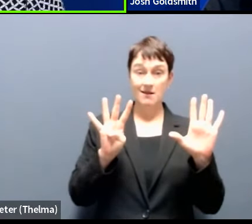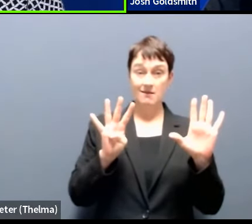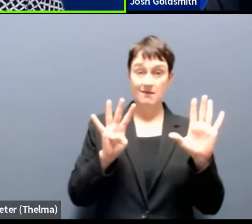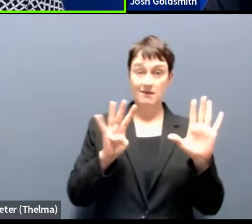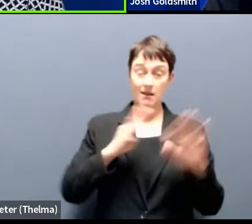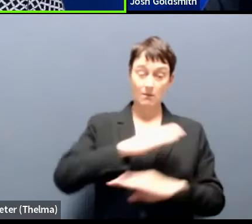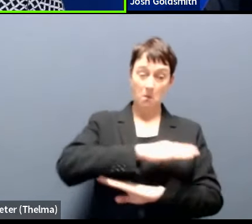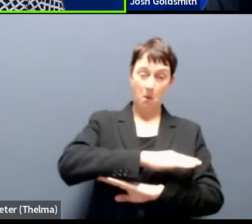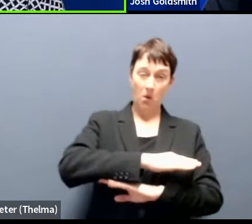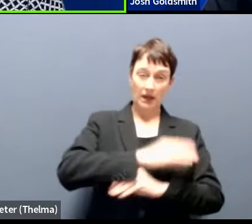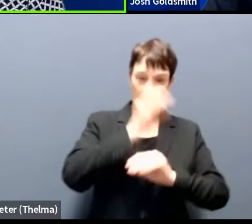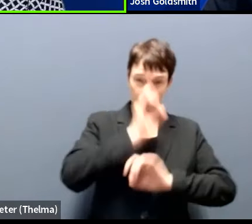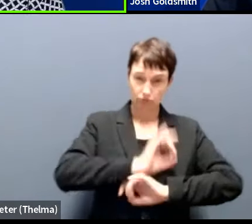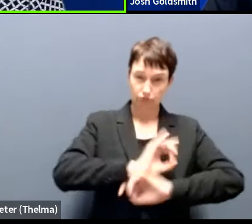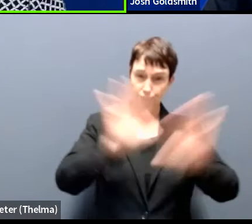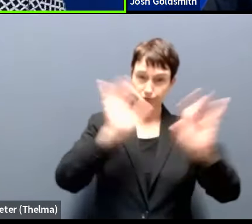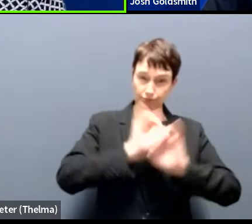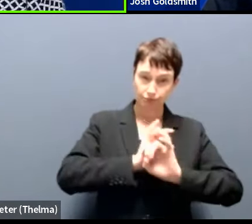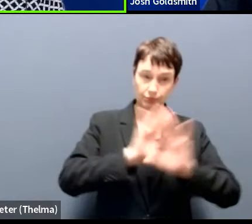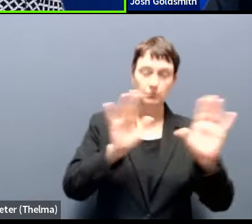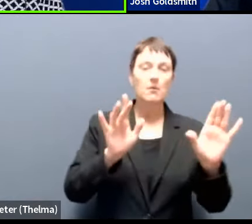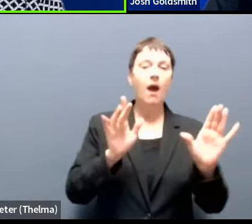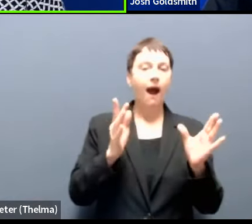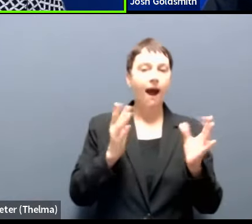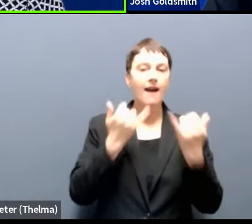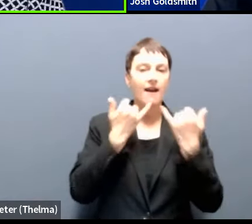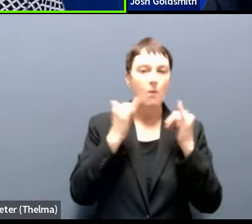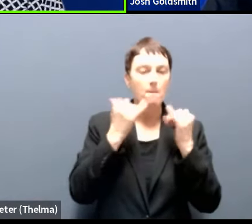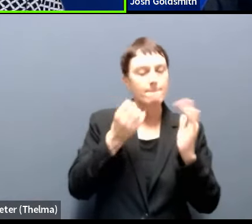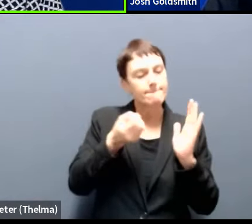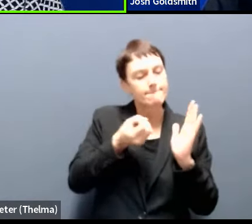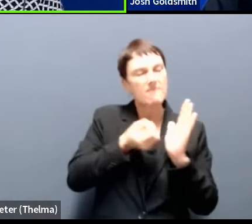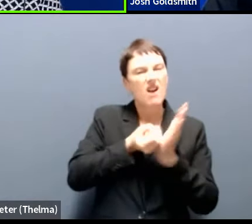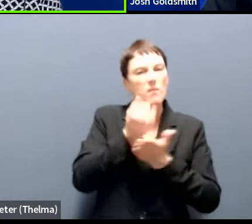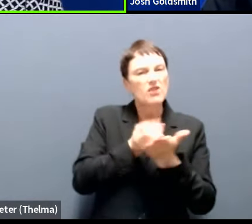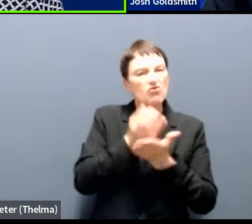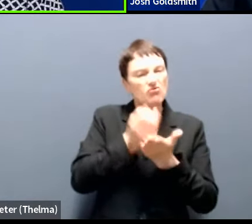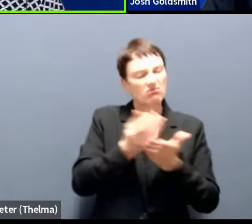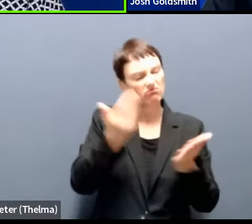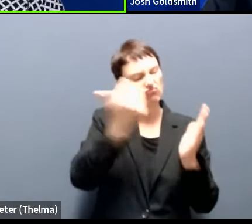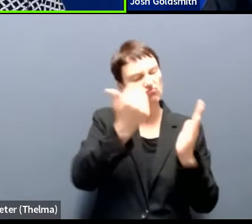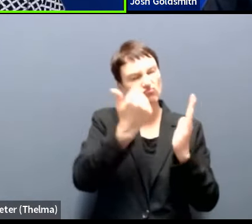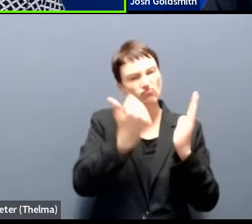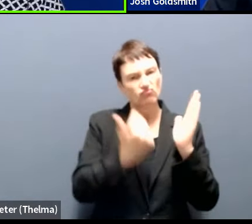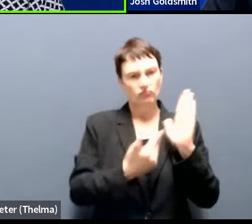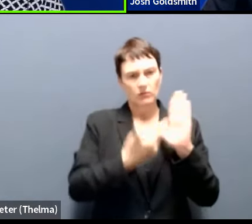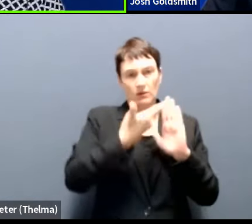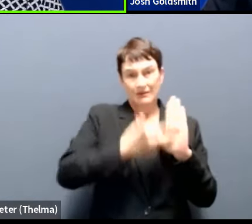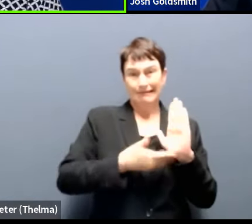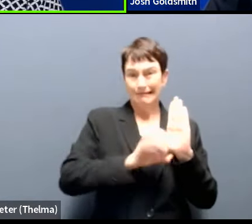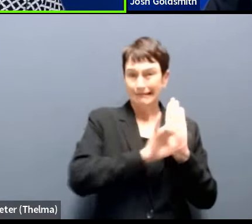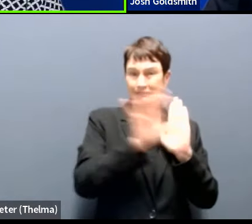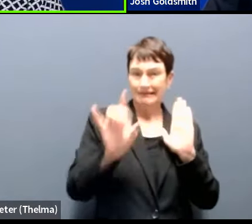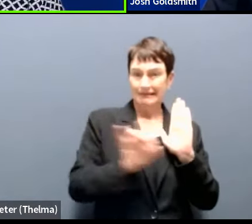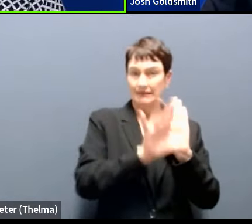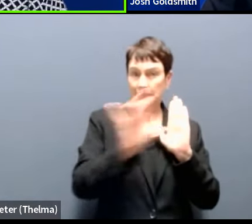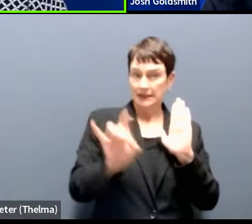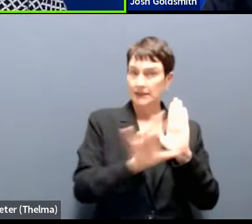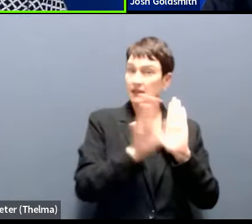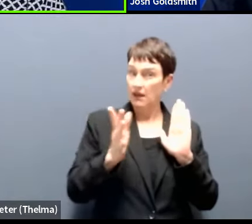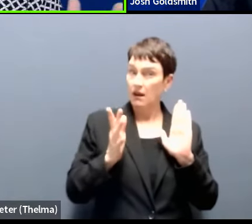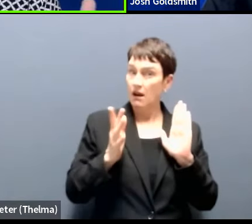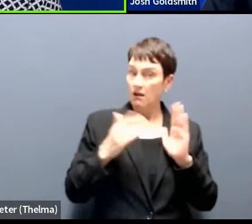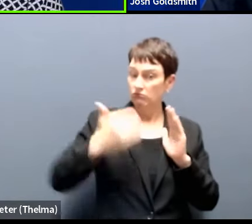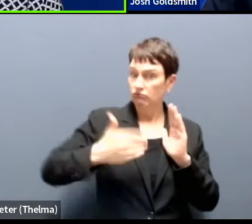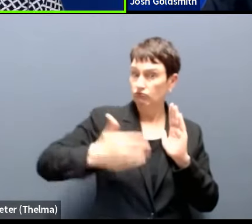information included in the emails. Now, we also decided, for those of you who are more of an